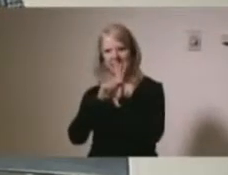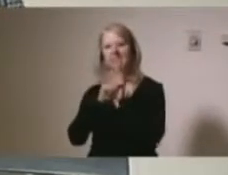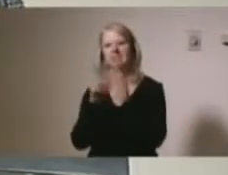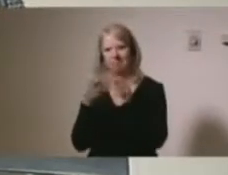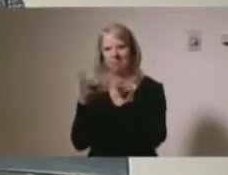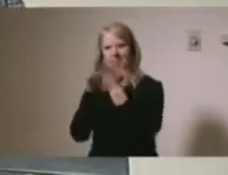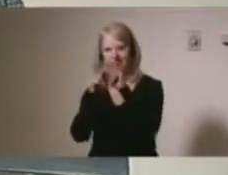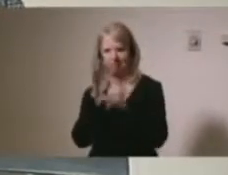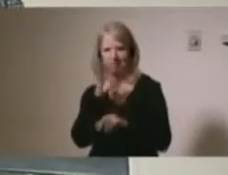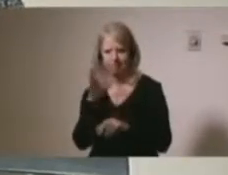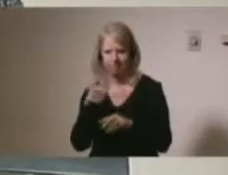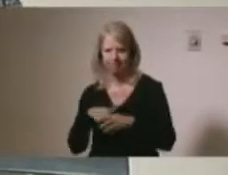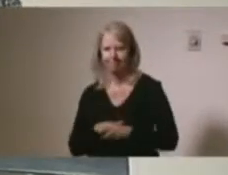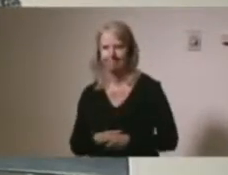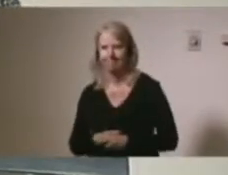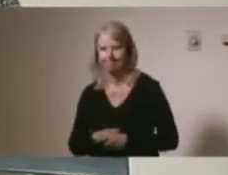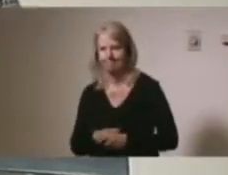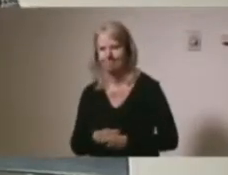So